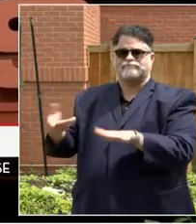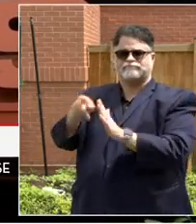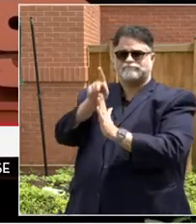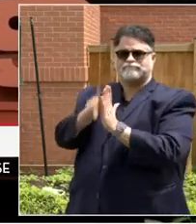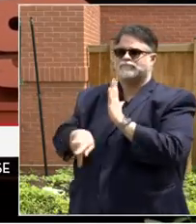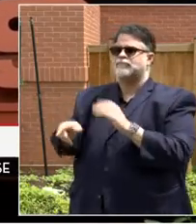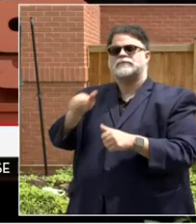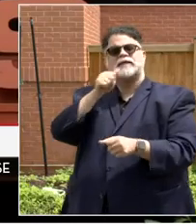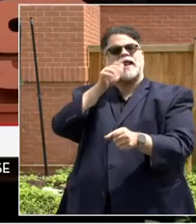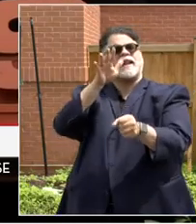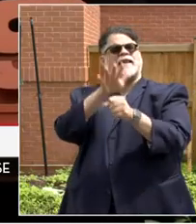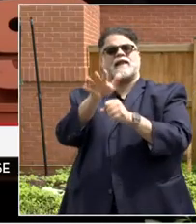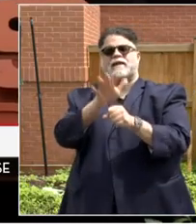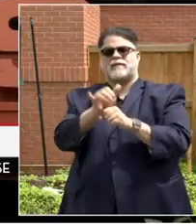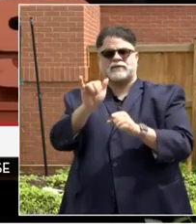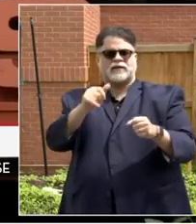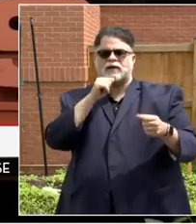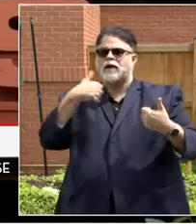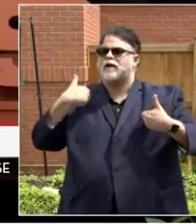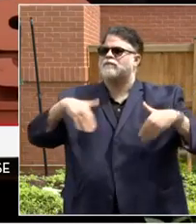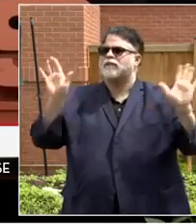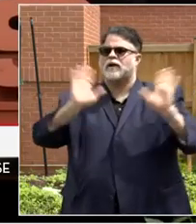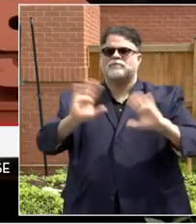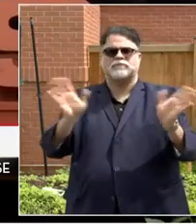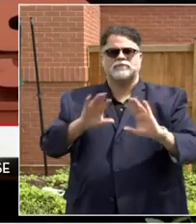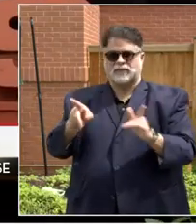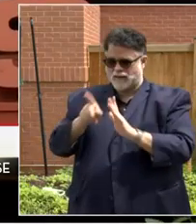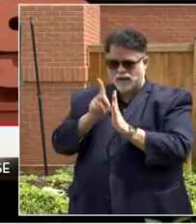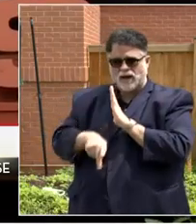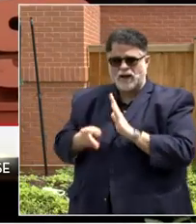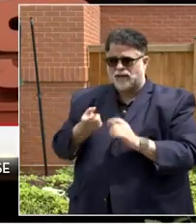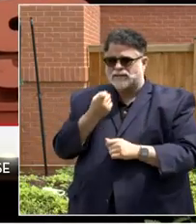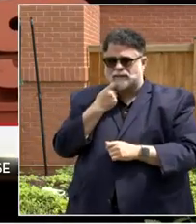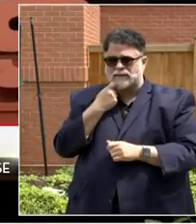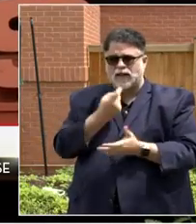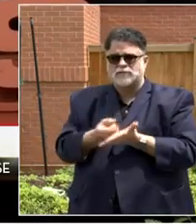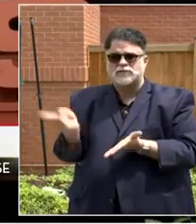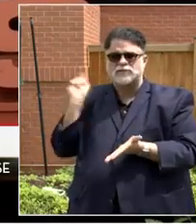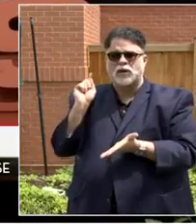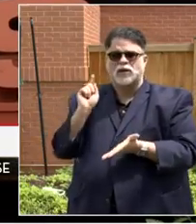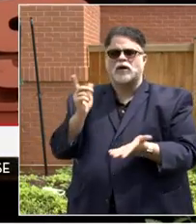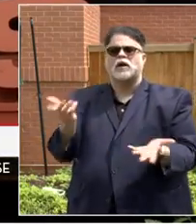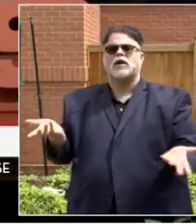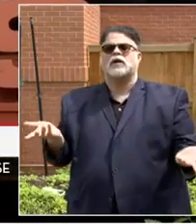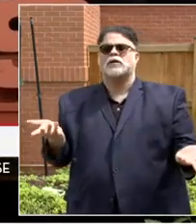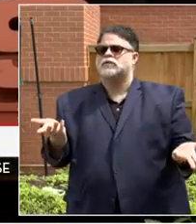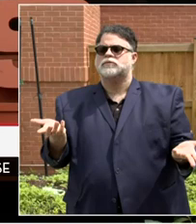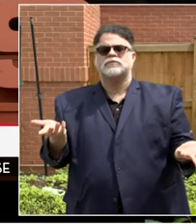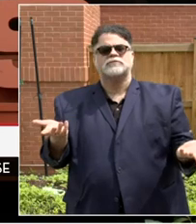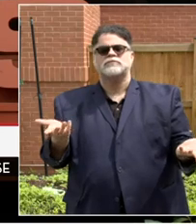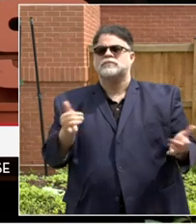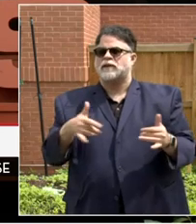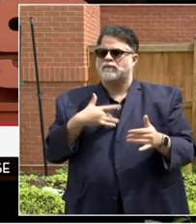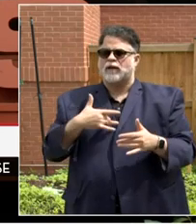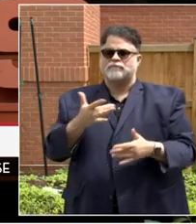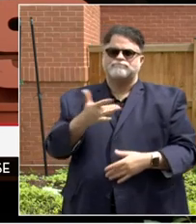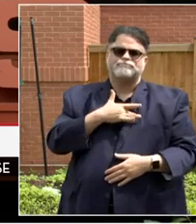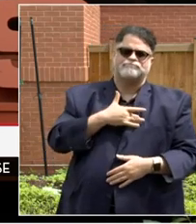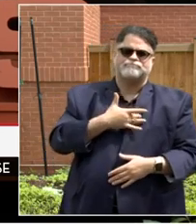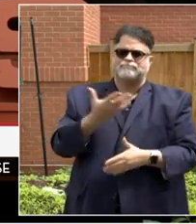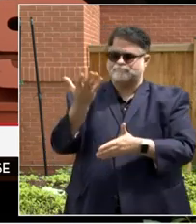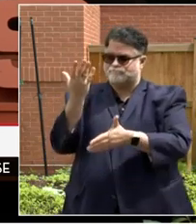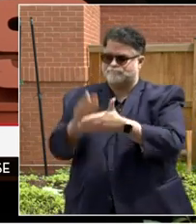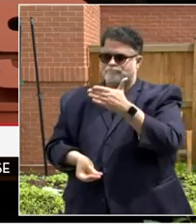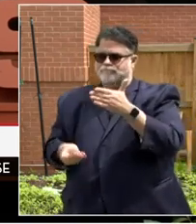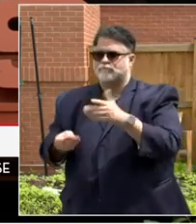really appreciate you, sister, not only for sharing your time. We lost your son, but your son is something that motivates